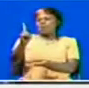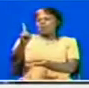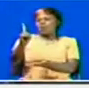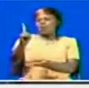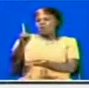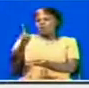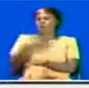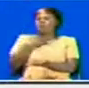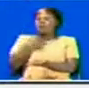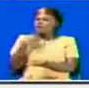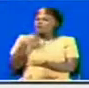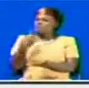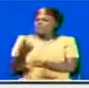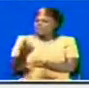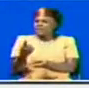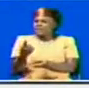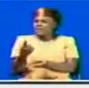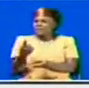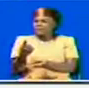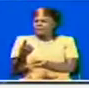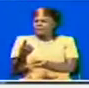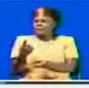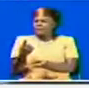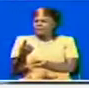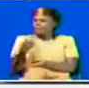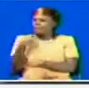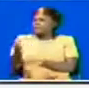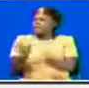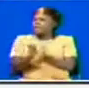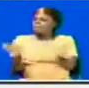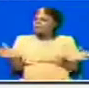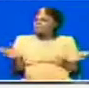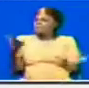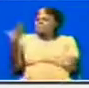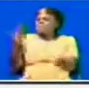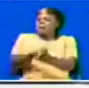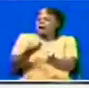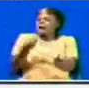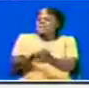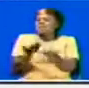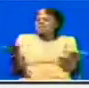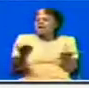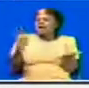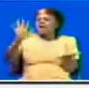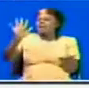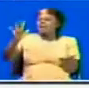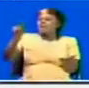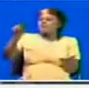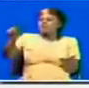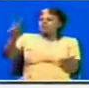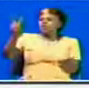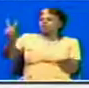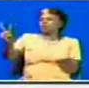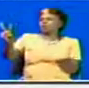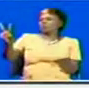And I want to tell IPUCCF to tell members of the public where this 5.2 billion is so that we can go